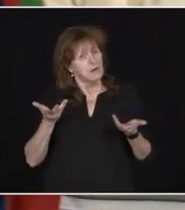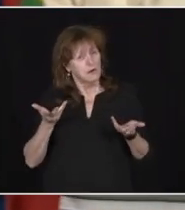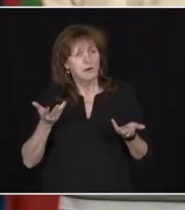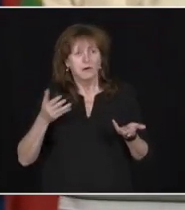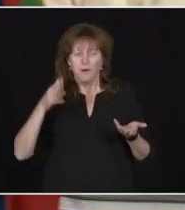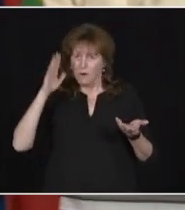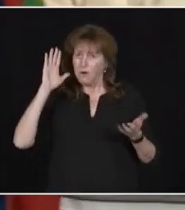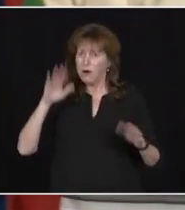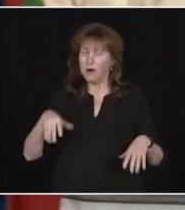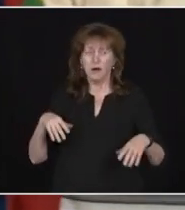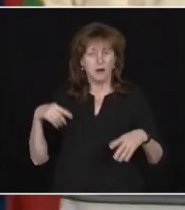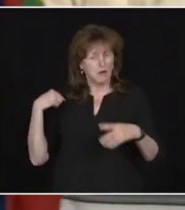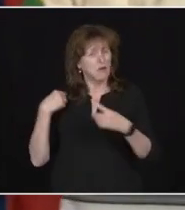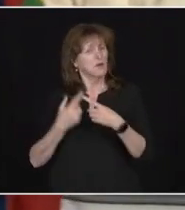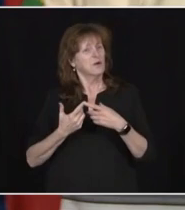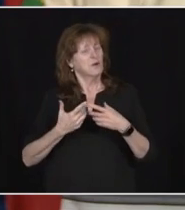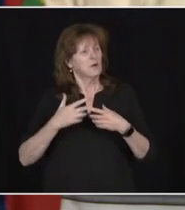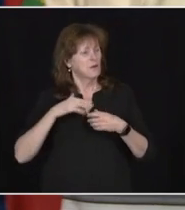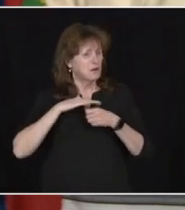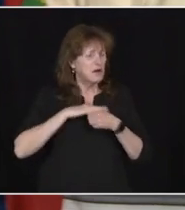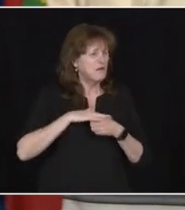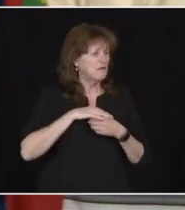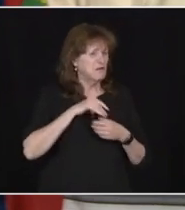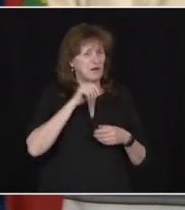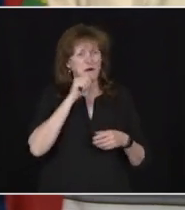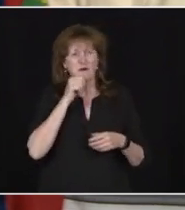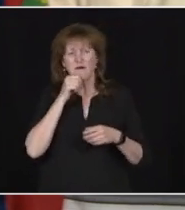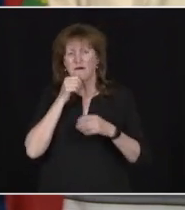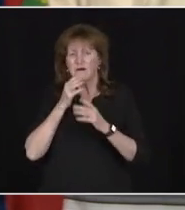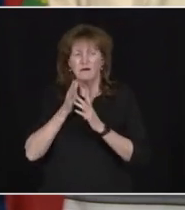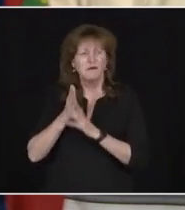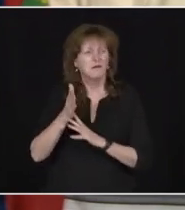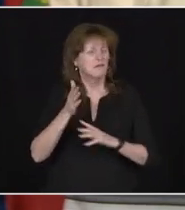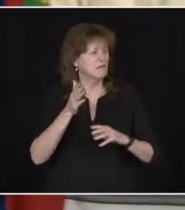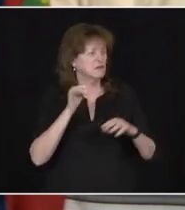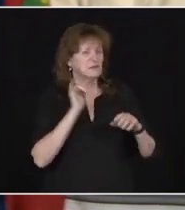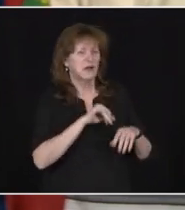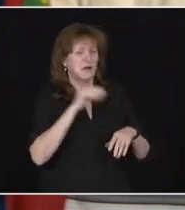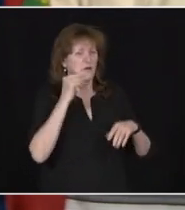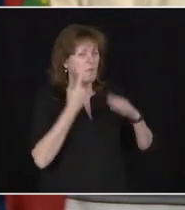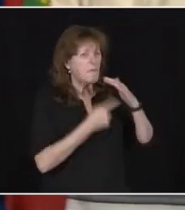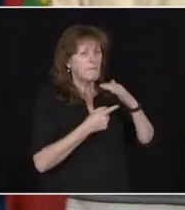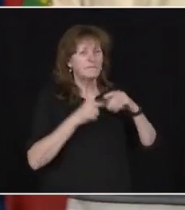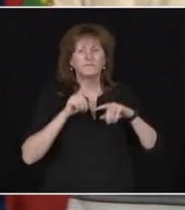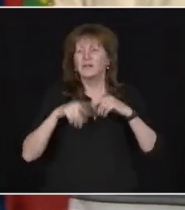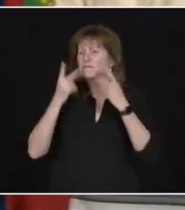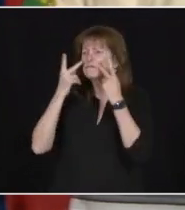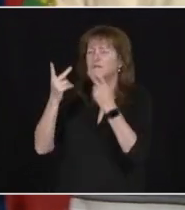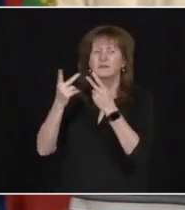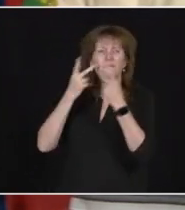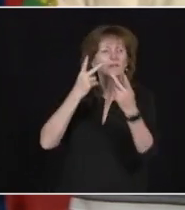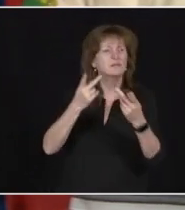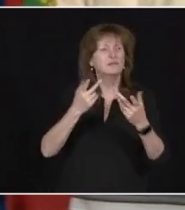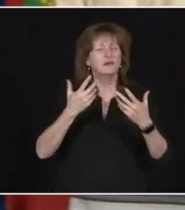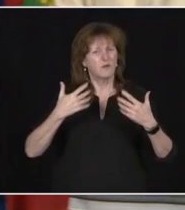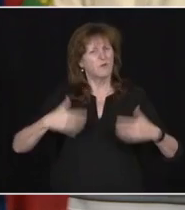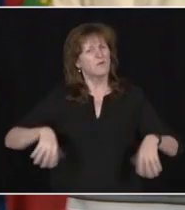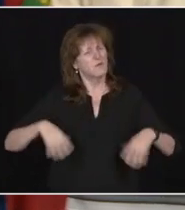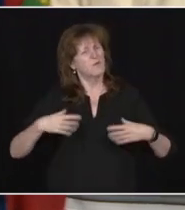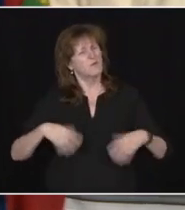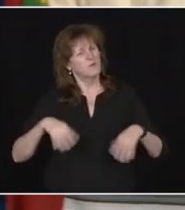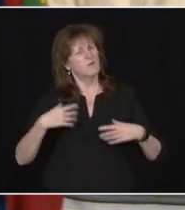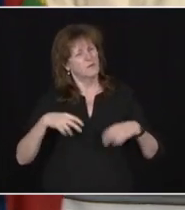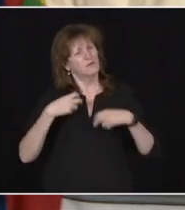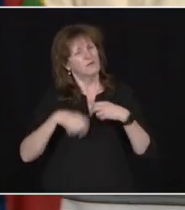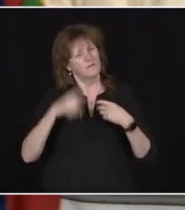put on people. Staying at home, staying apart. It's been tough on all of us. But